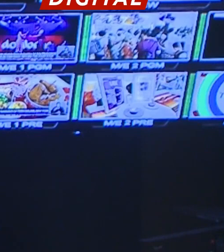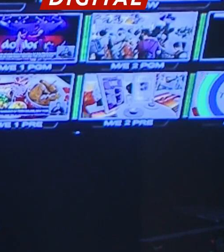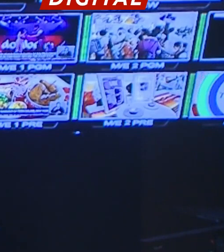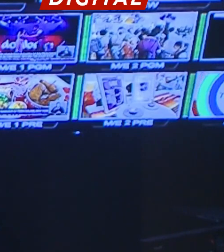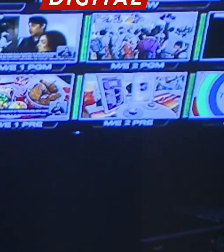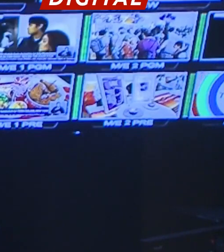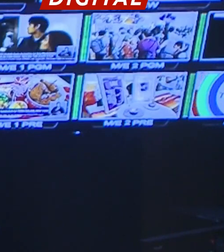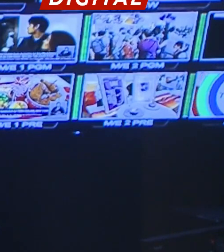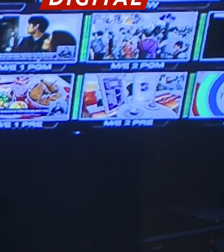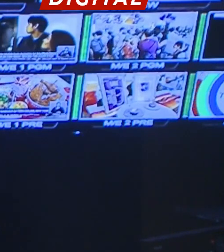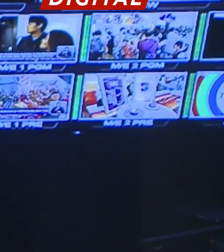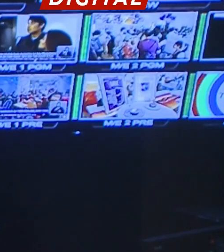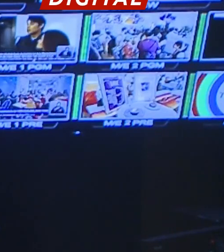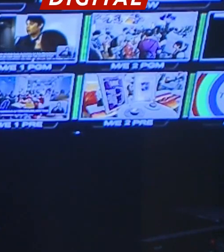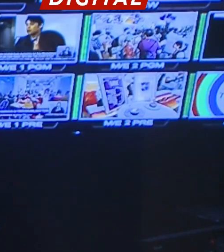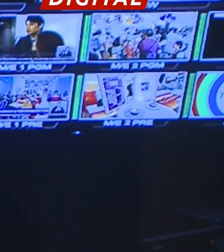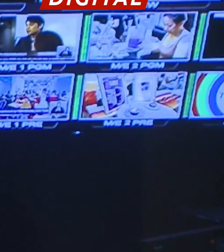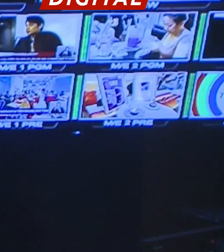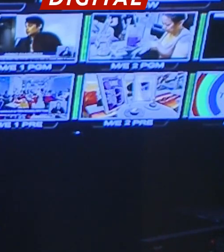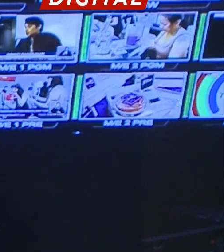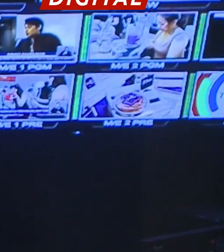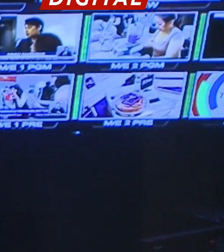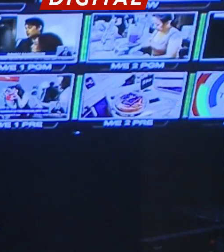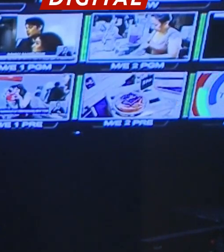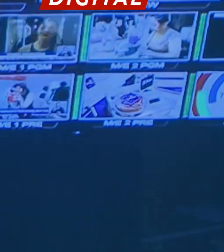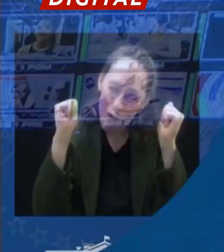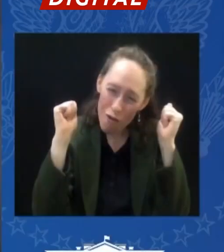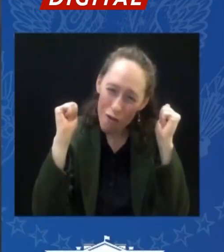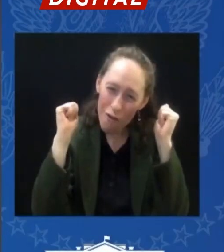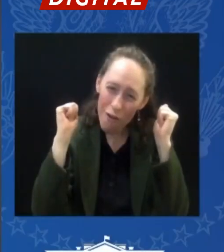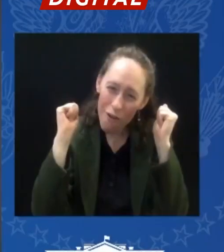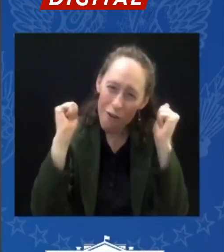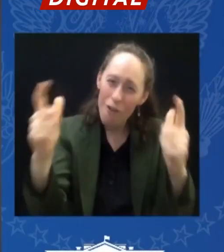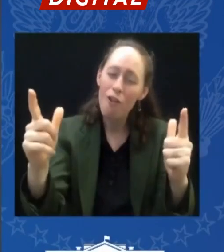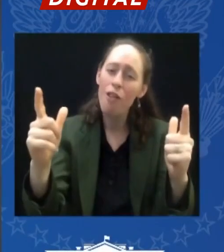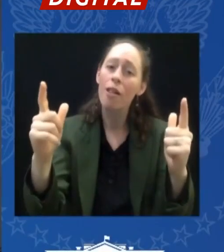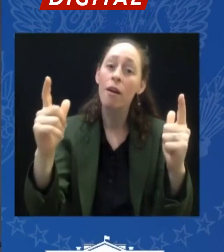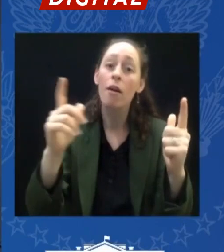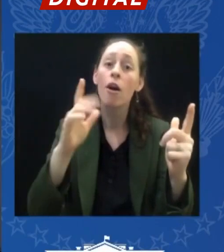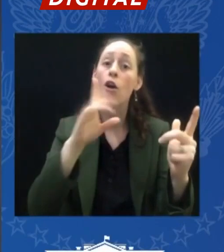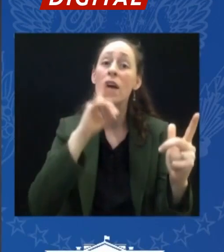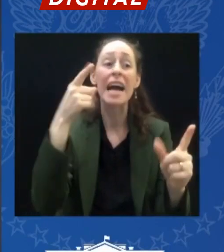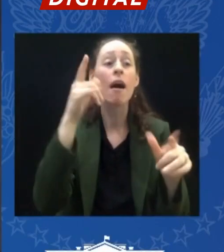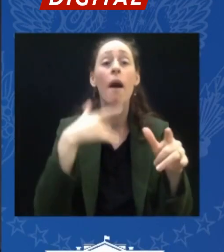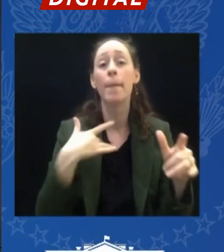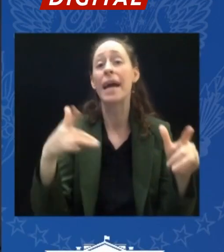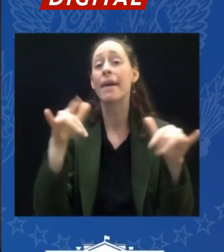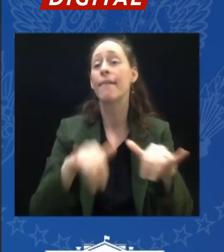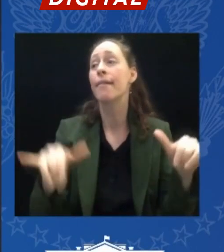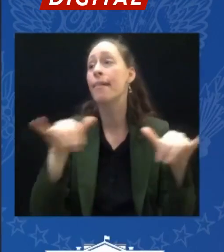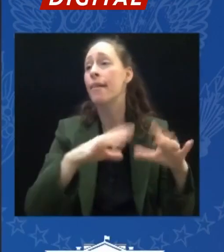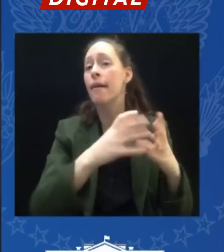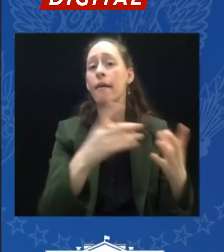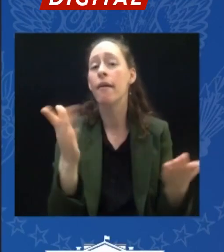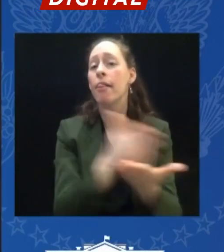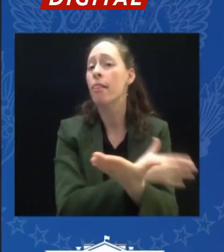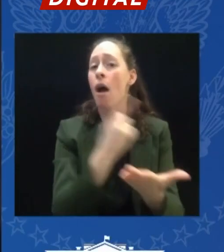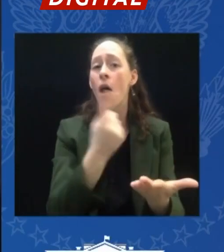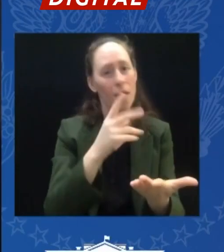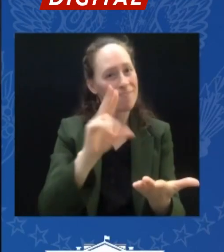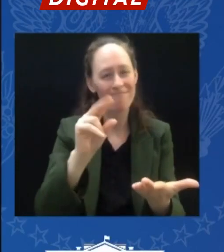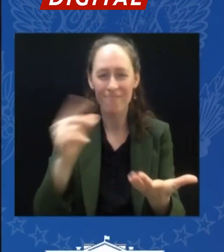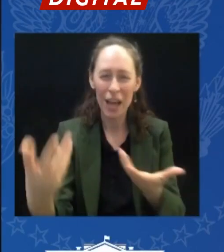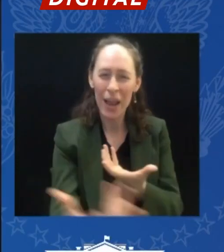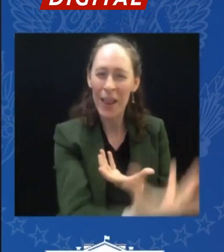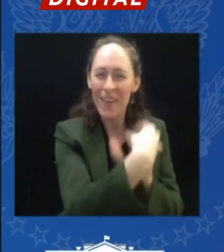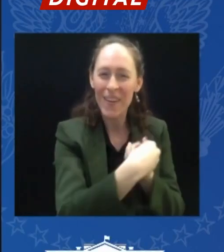latest stories making headlines amongst the Filipino community. We begin in Washington, D.C., where U.S. President Joe Biden